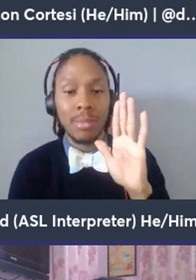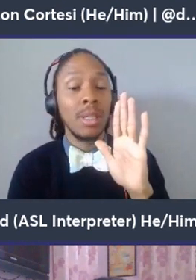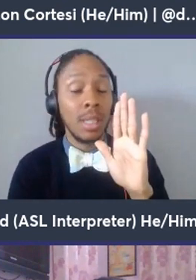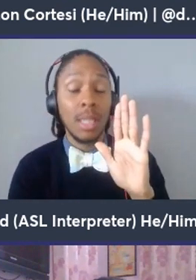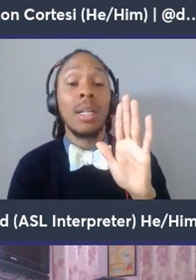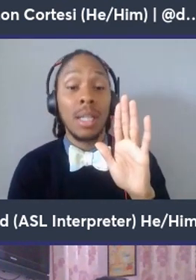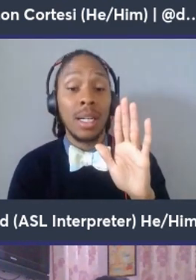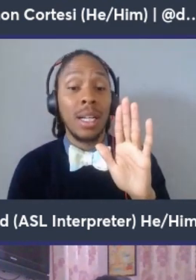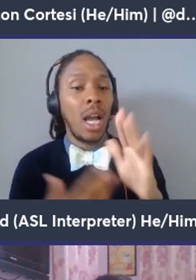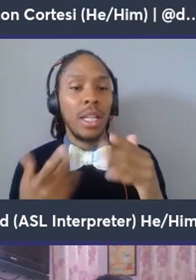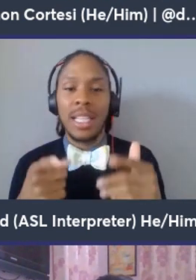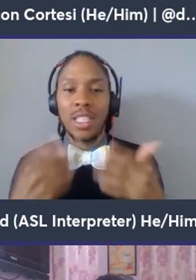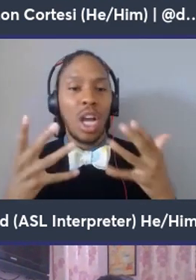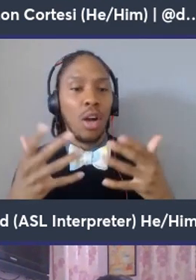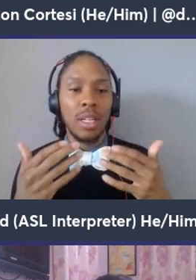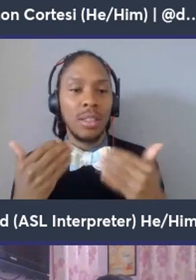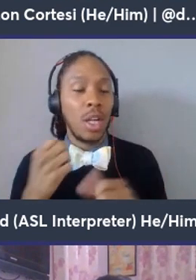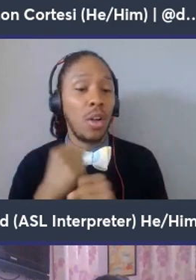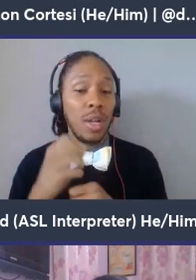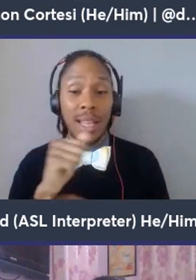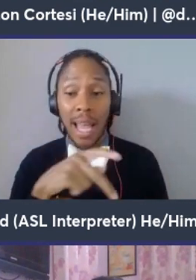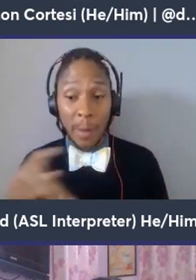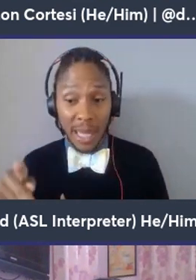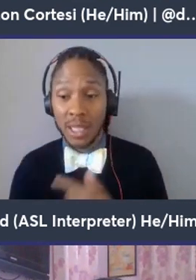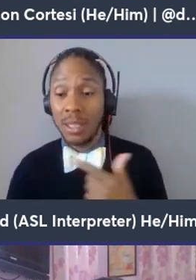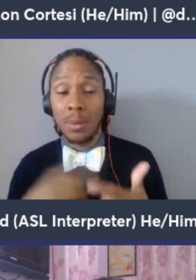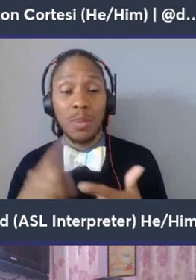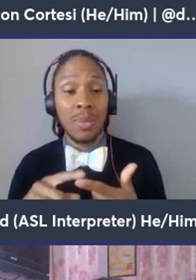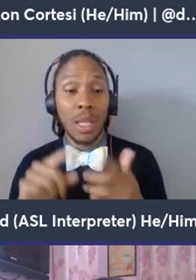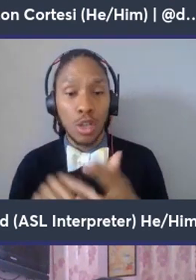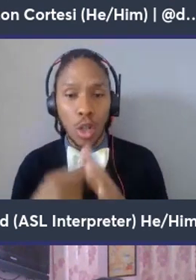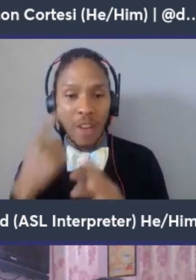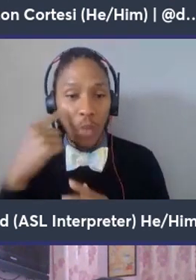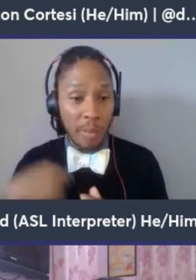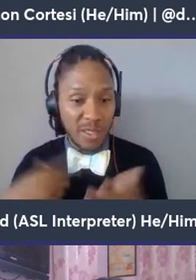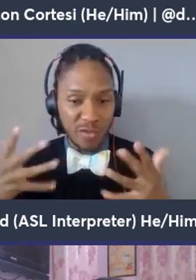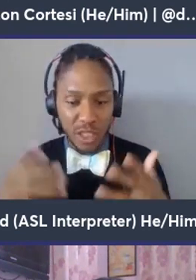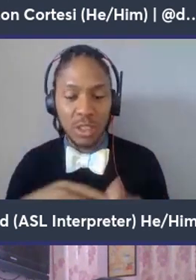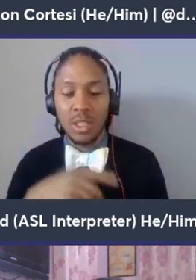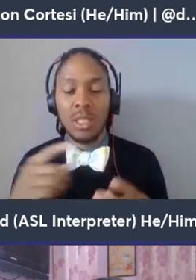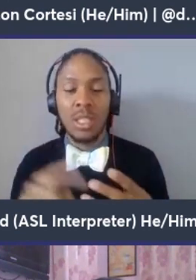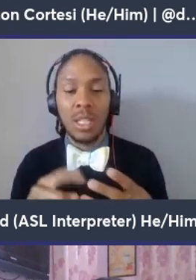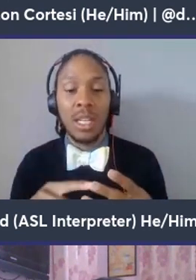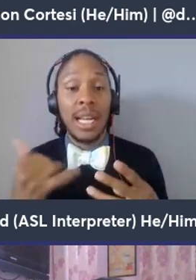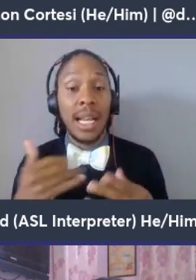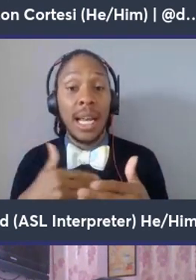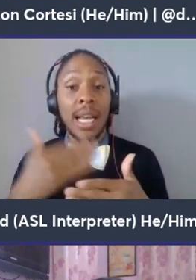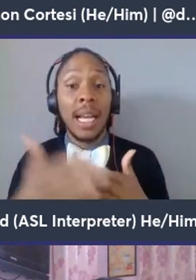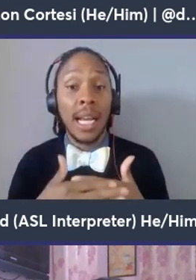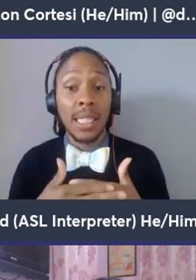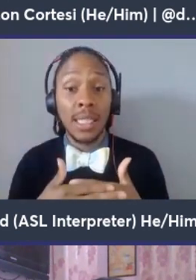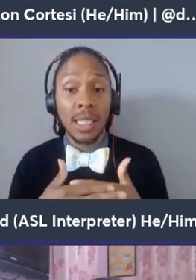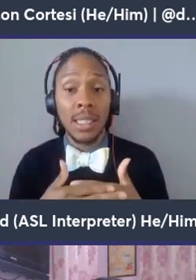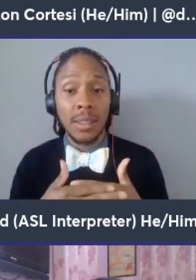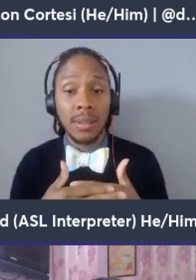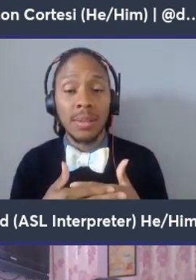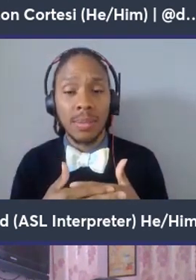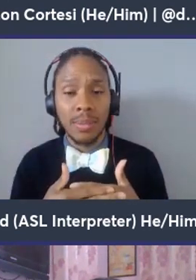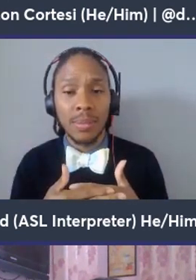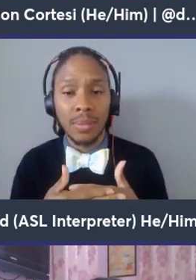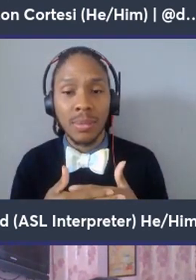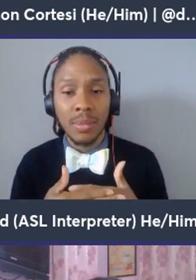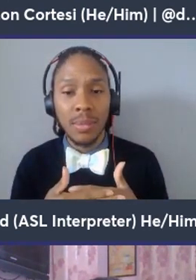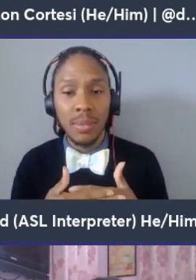this actually already went ahead, created the application, started it for me. And then what's going to happen next is